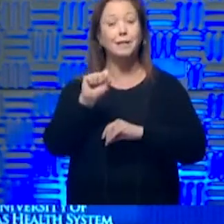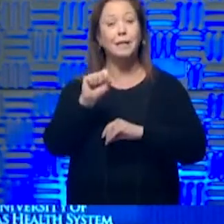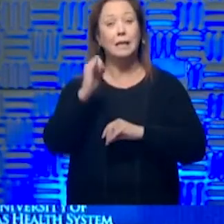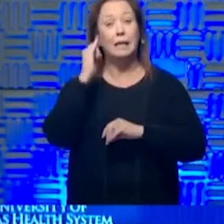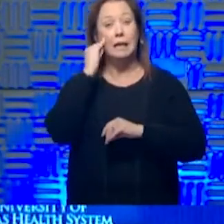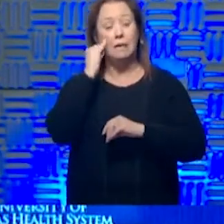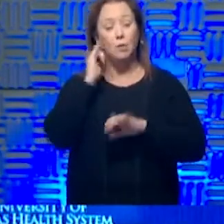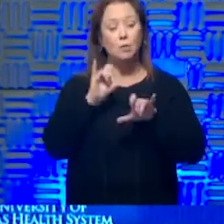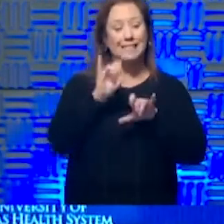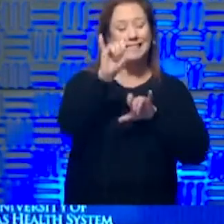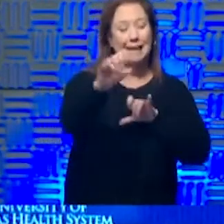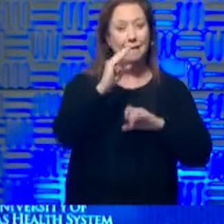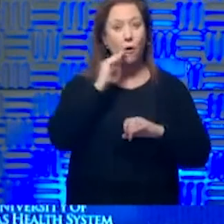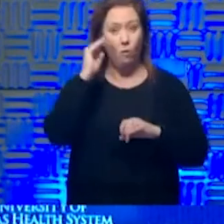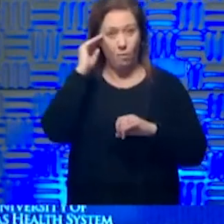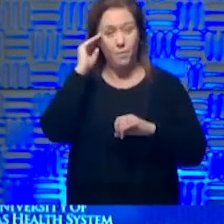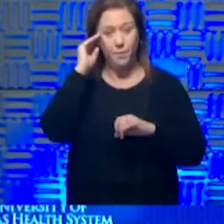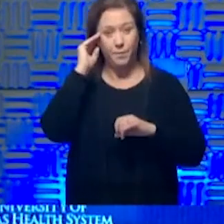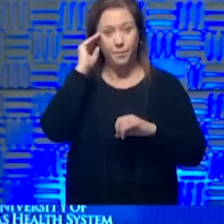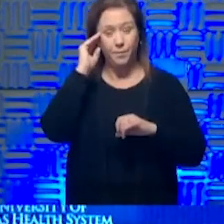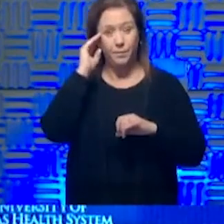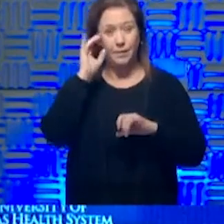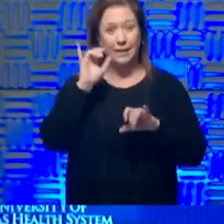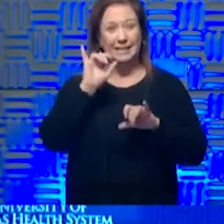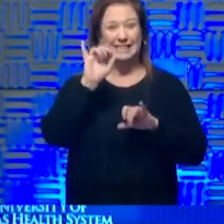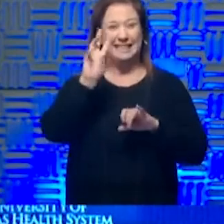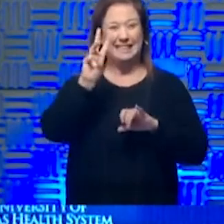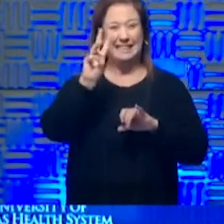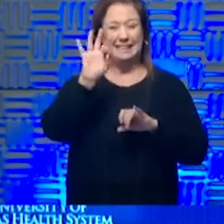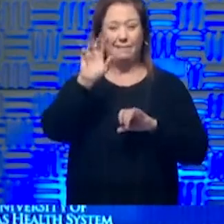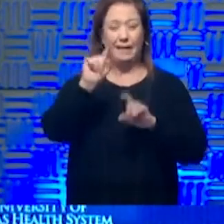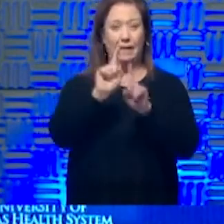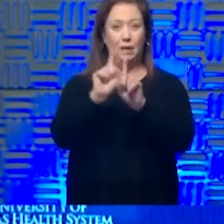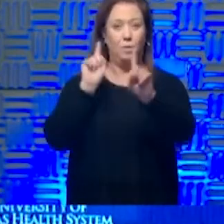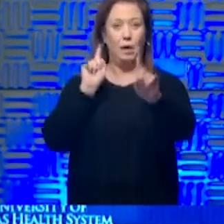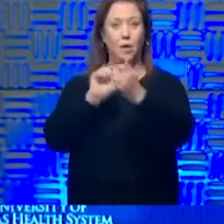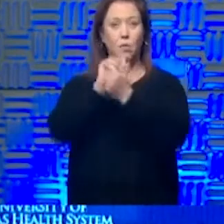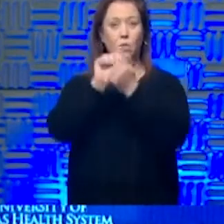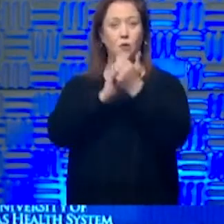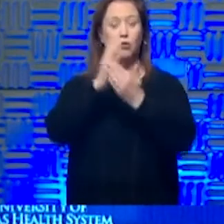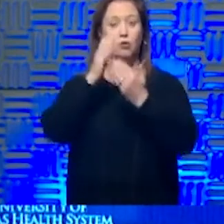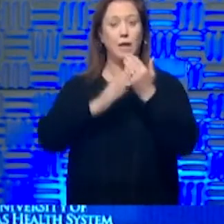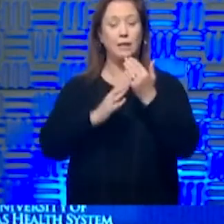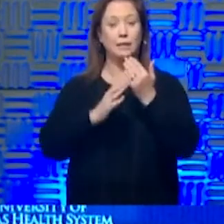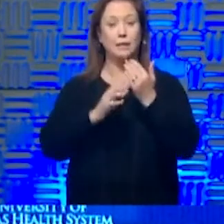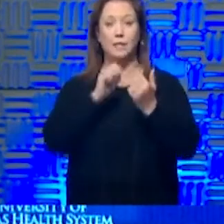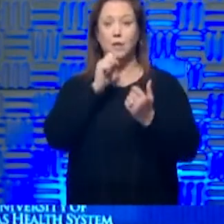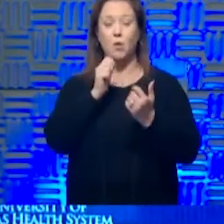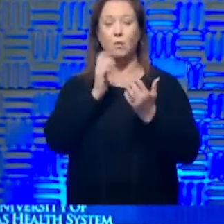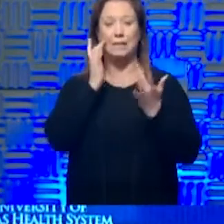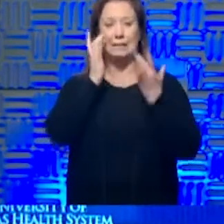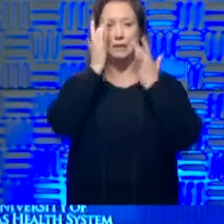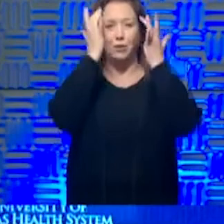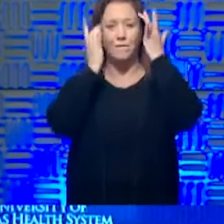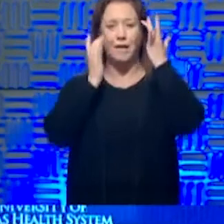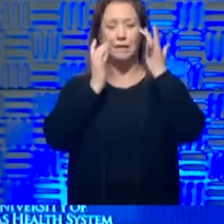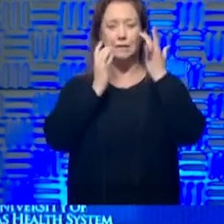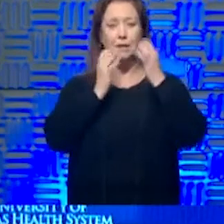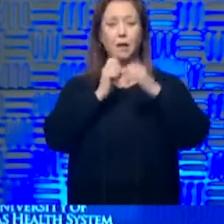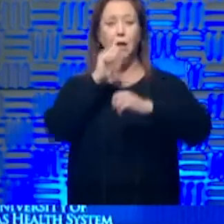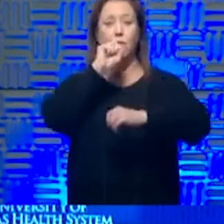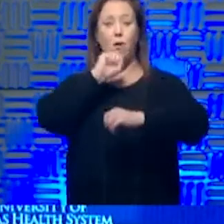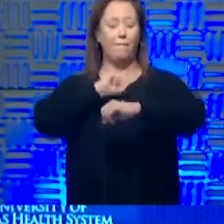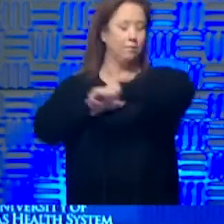you shelter at home, you stay 6 feet away, you wash your hands, and if you don't touch your face, cough into your